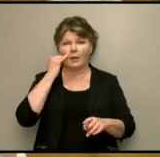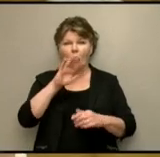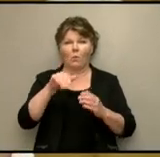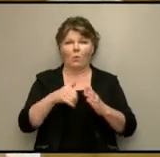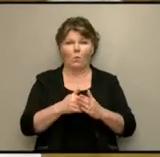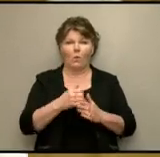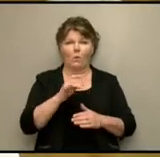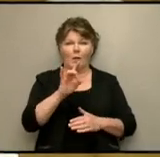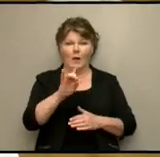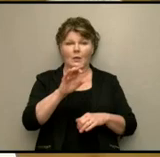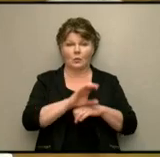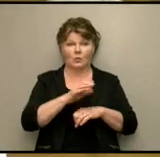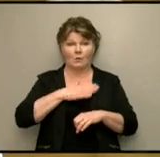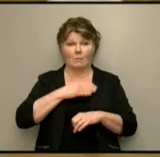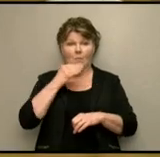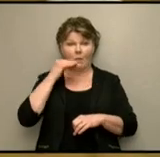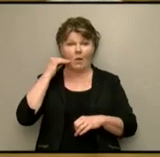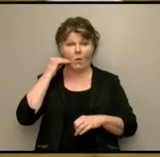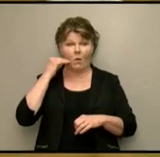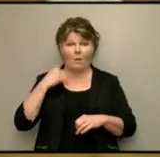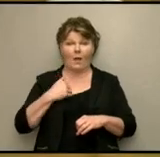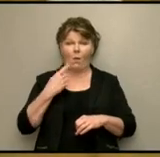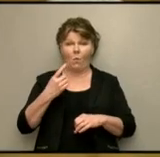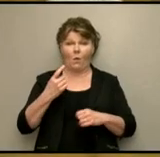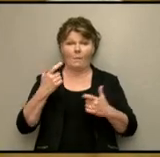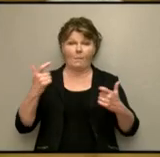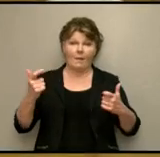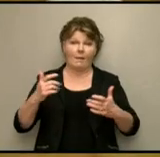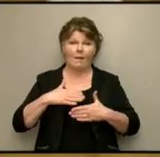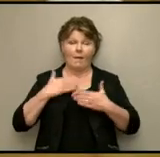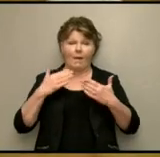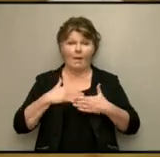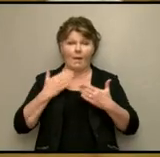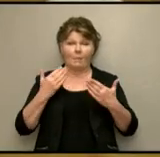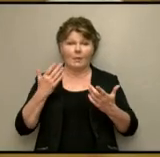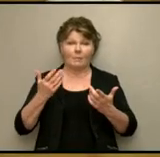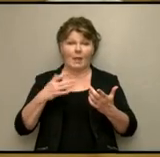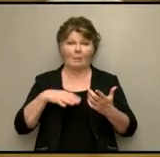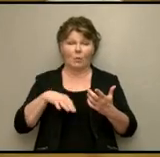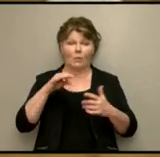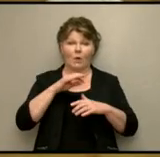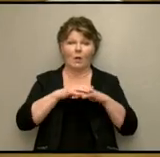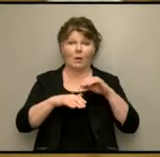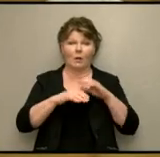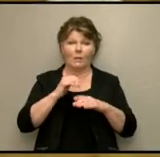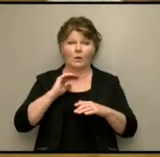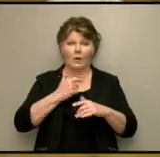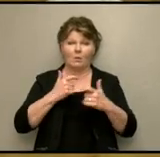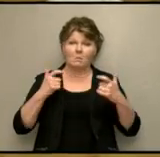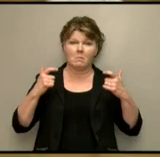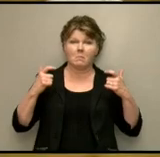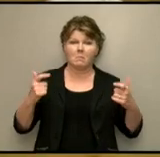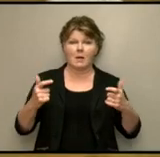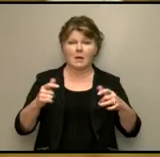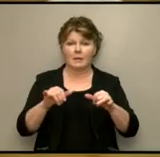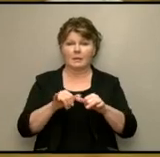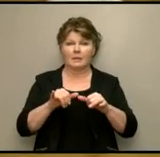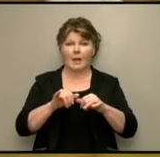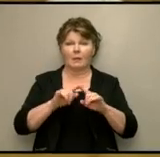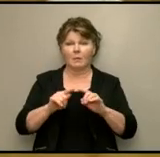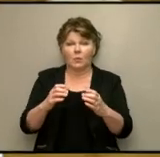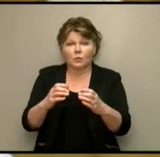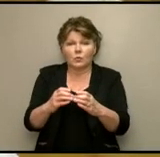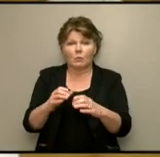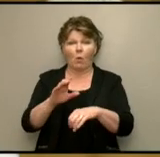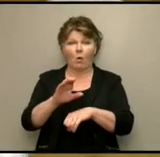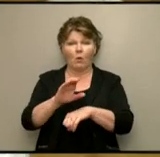in my own town were one big happy one, we might find comfort in our big size. But in a small